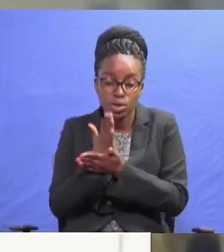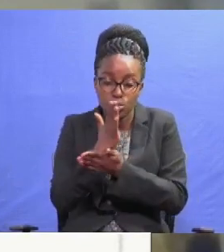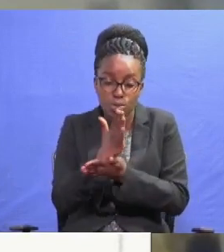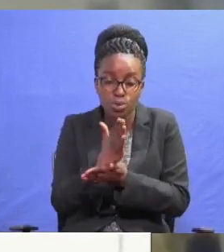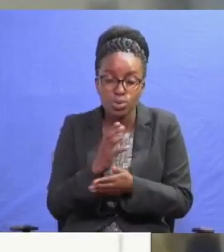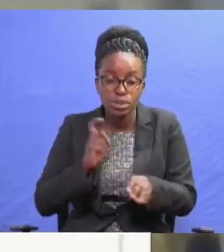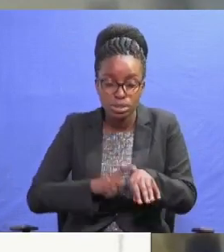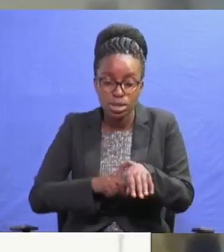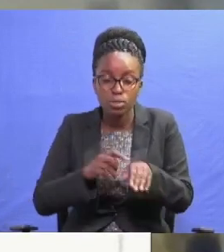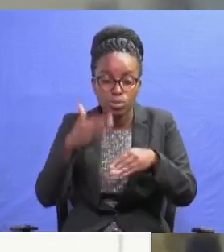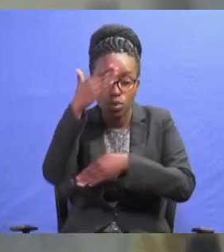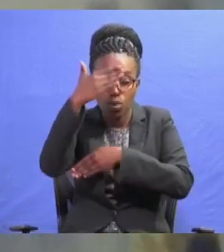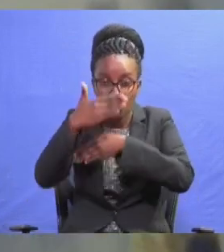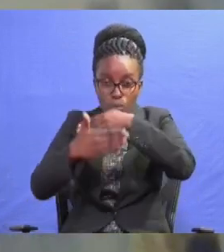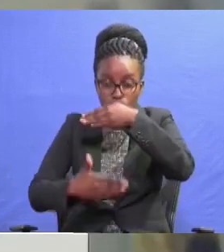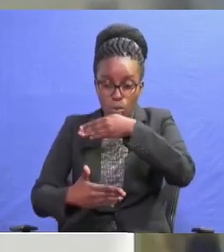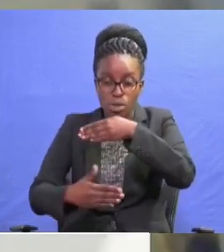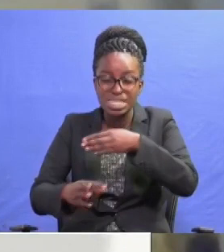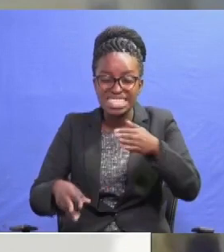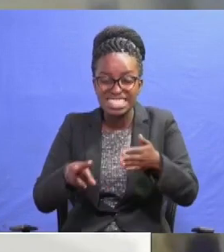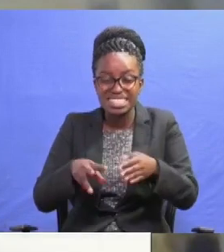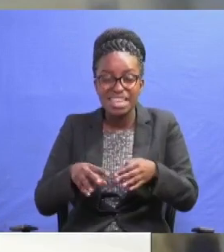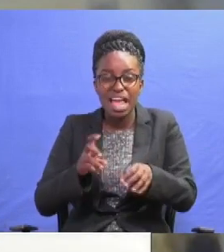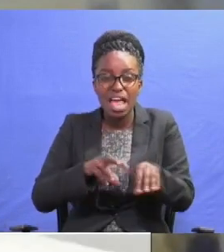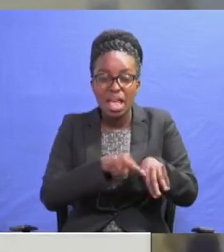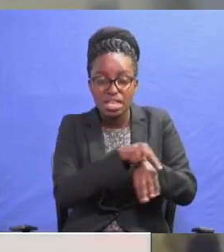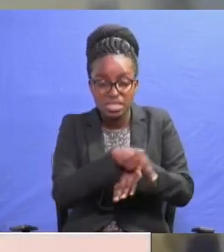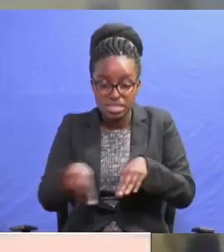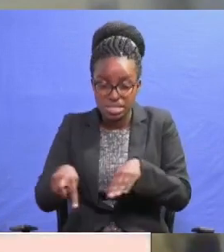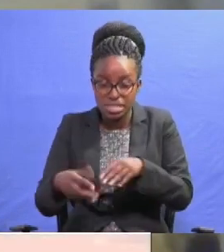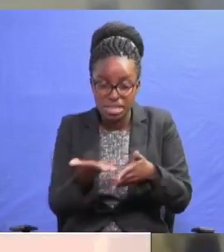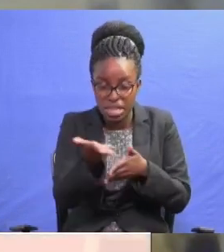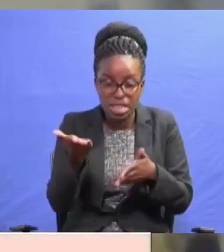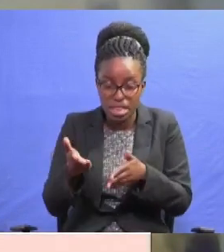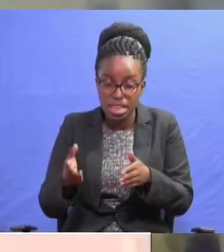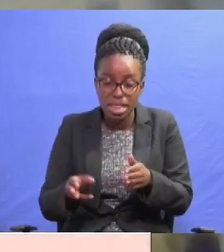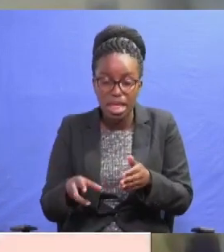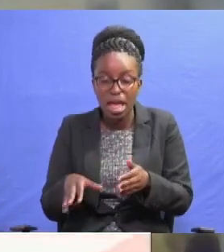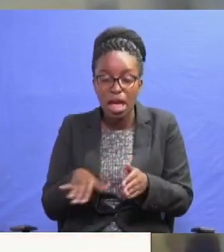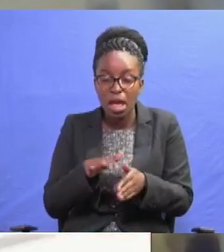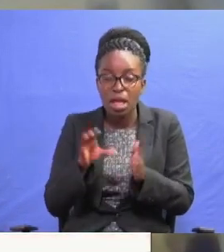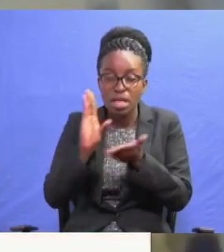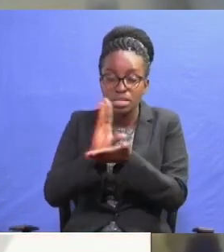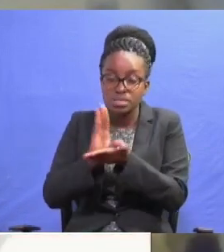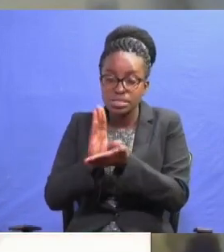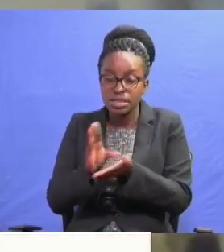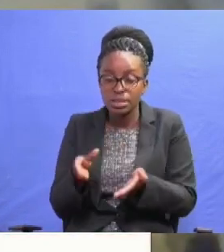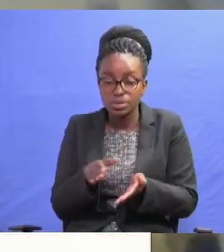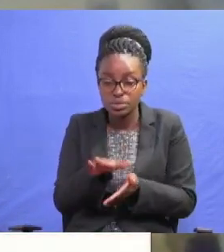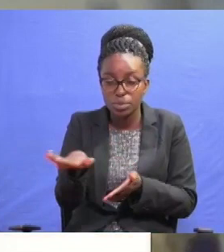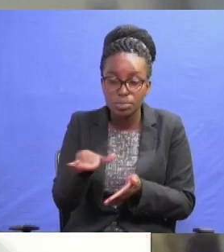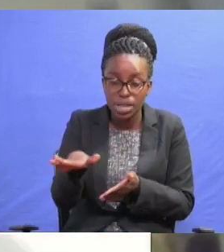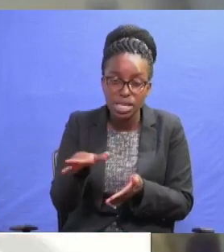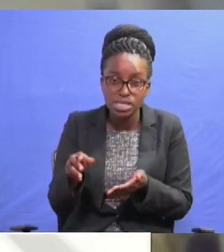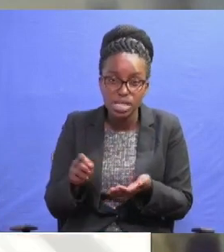straight wall in many areas in Central Province will just start showing signs of soil collapsing. When such